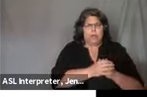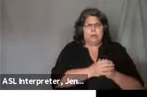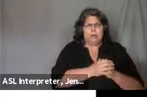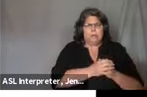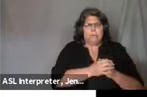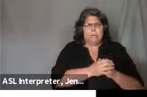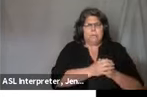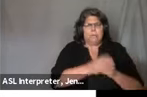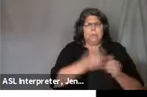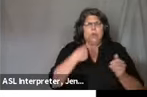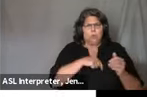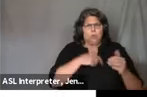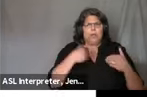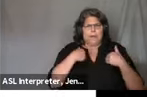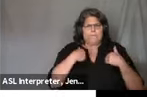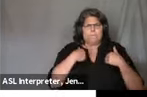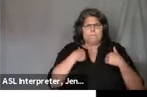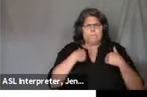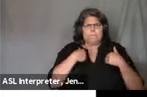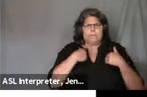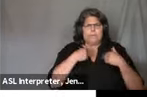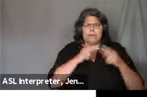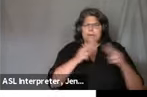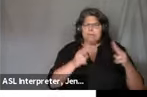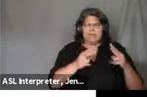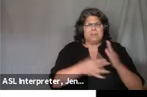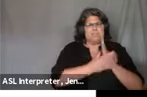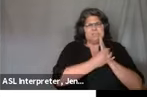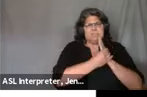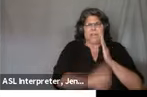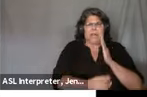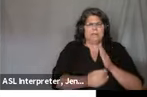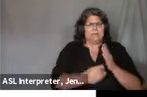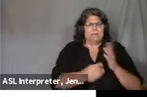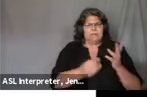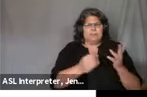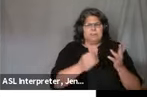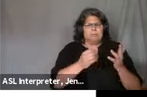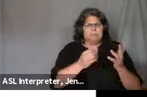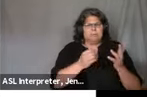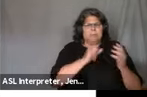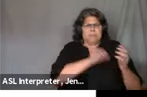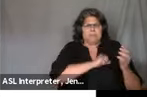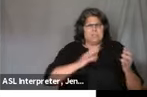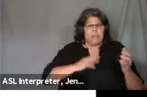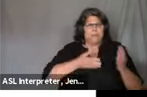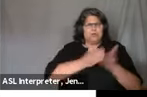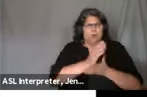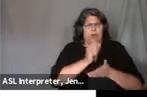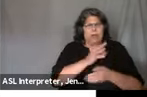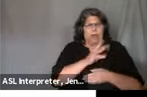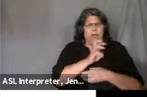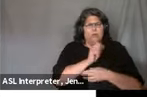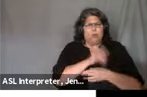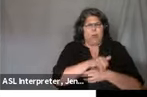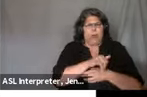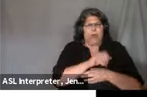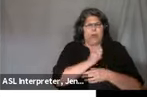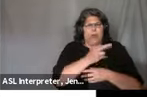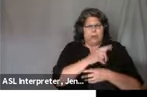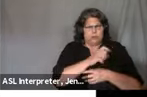we have a very talented staff of right-of-way agents who will work with the individual property